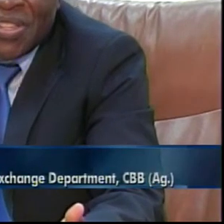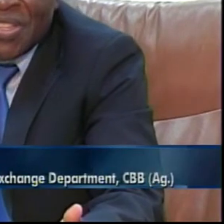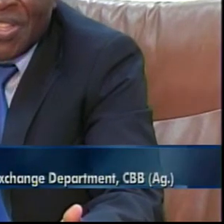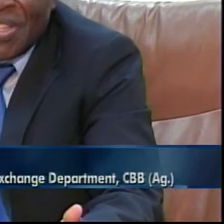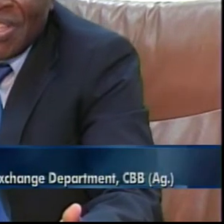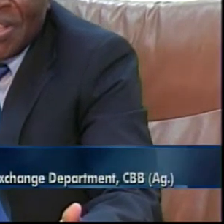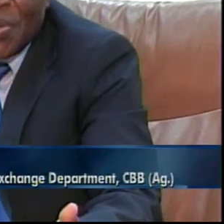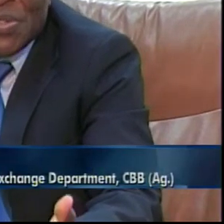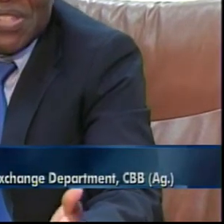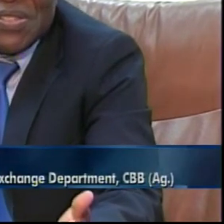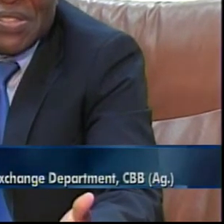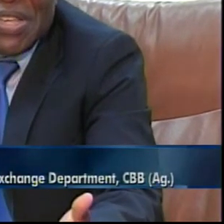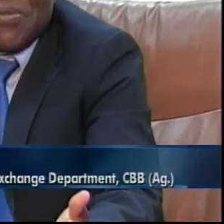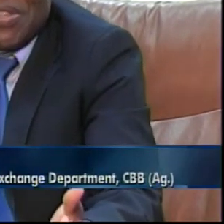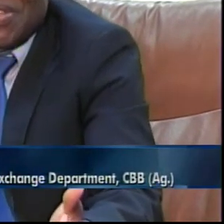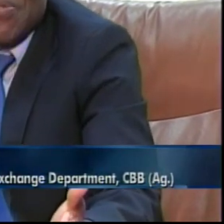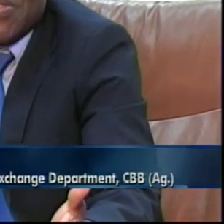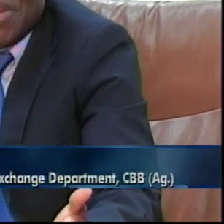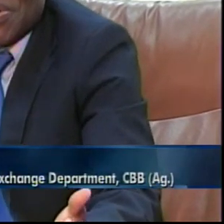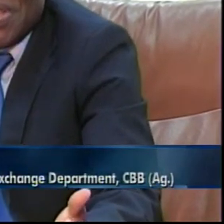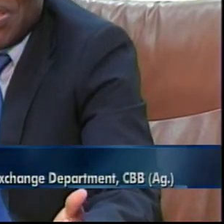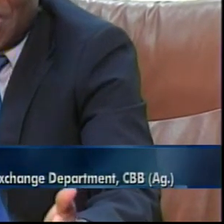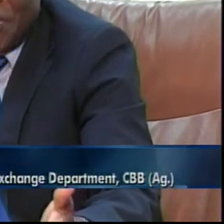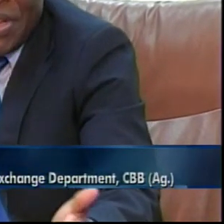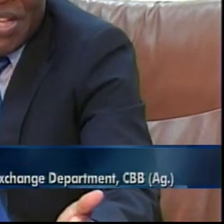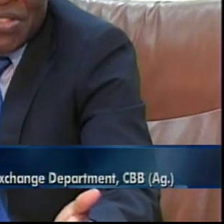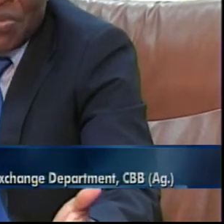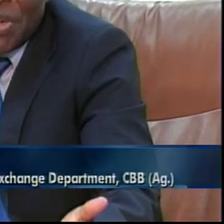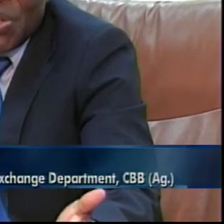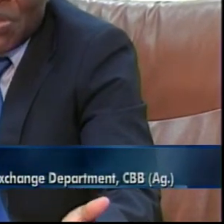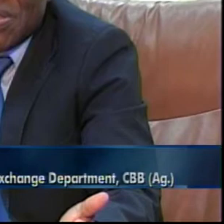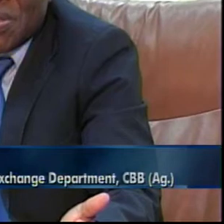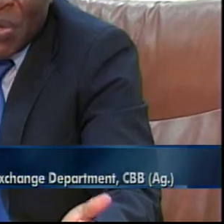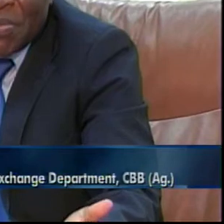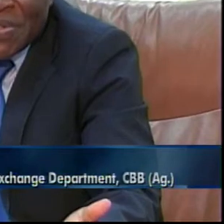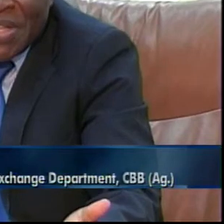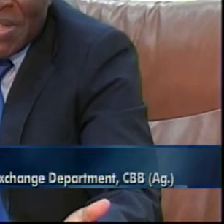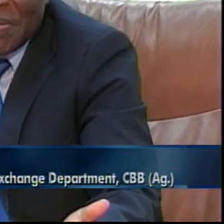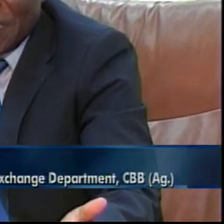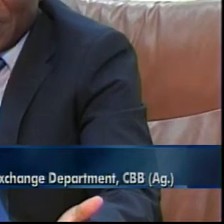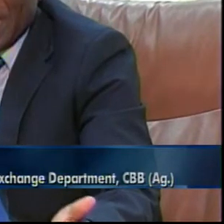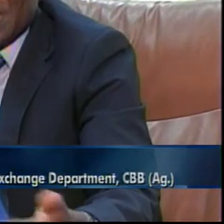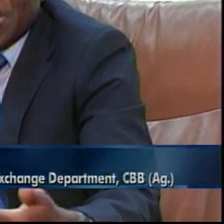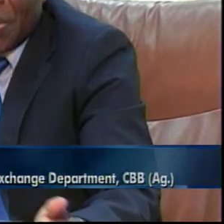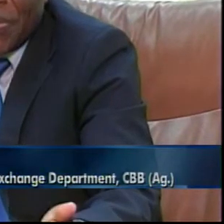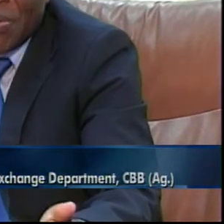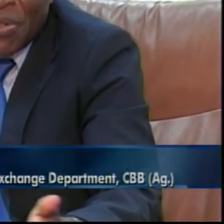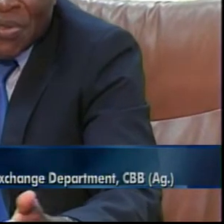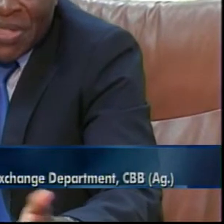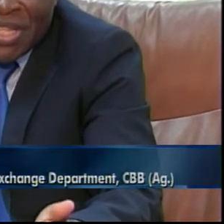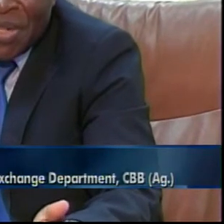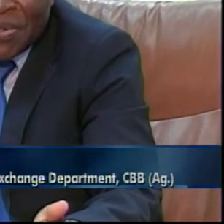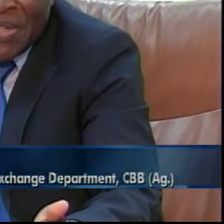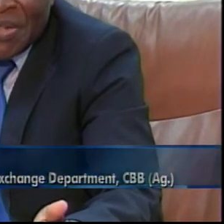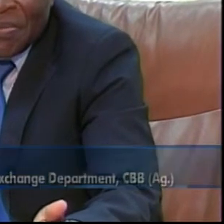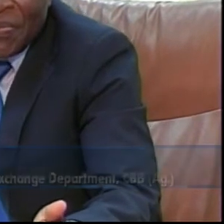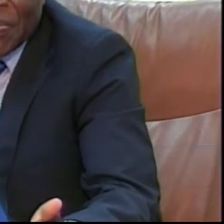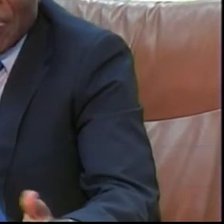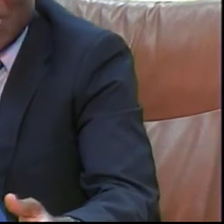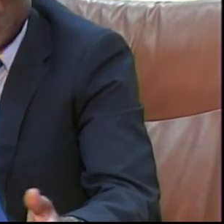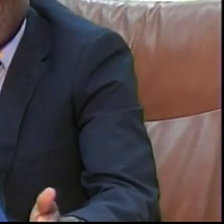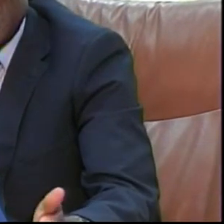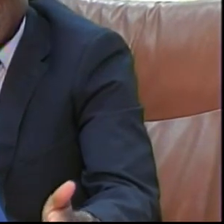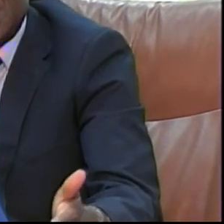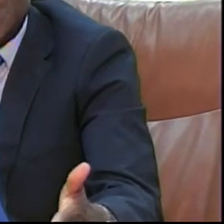intermediary loses. If it's 80%, the financial intermediary loses 20%, and the guarantee fund will lose the 80%.